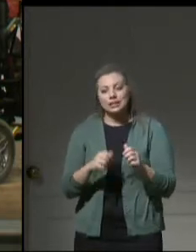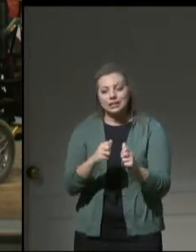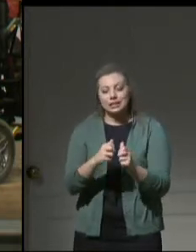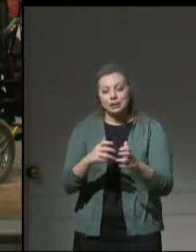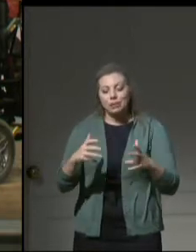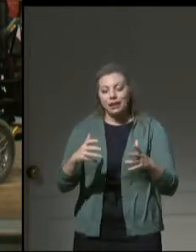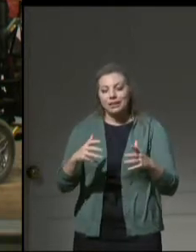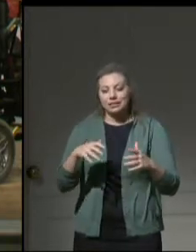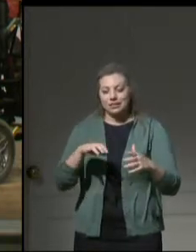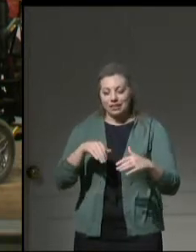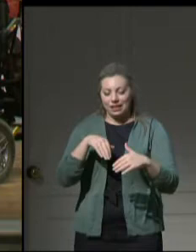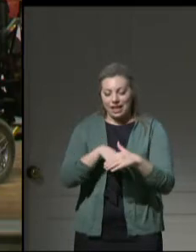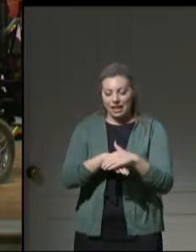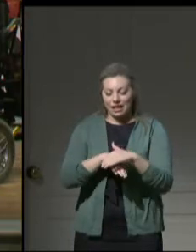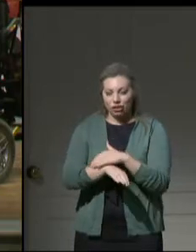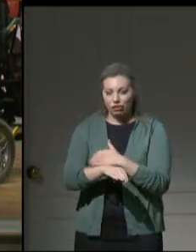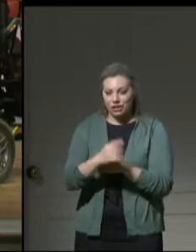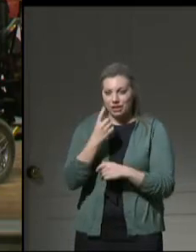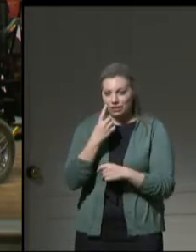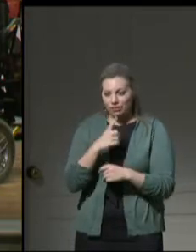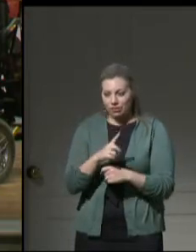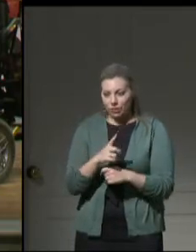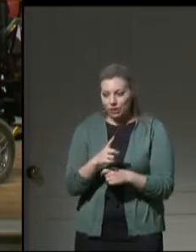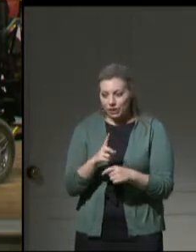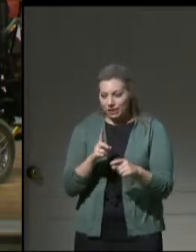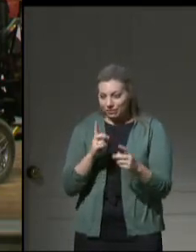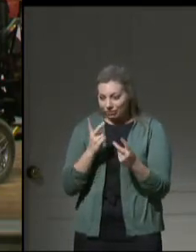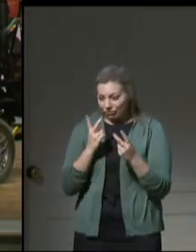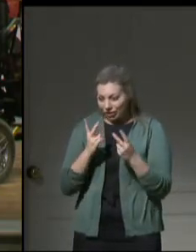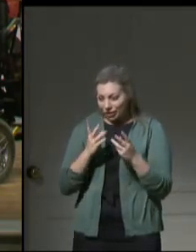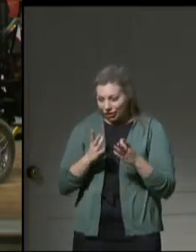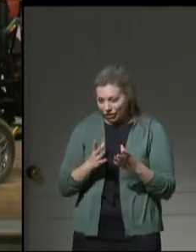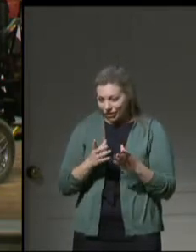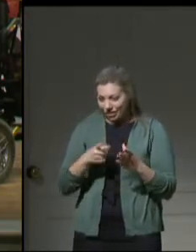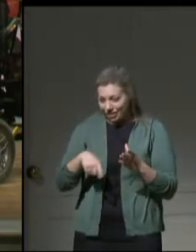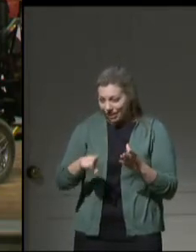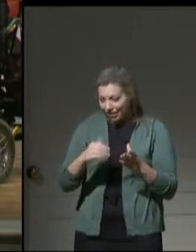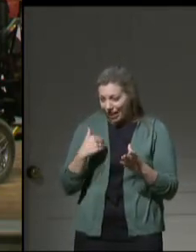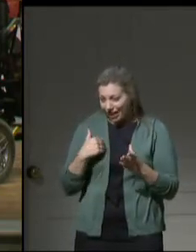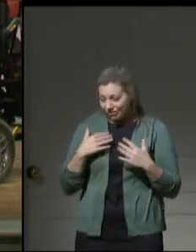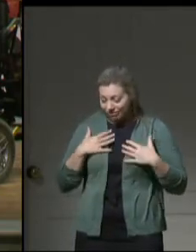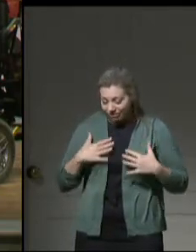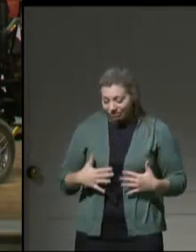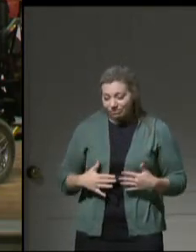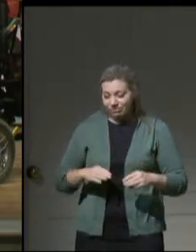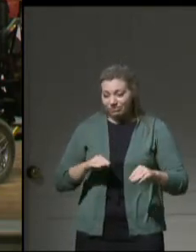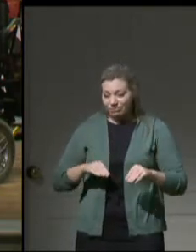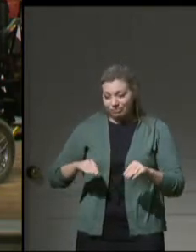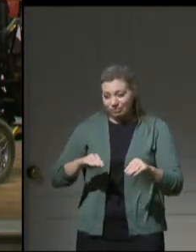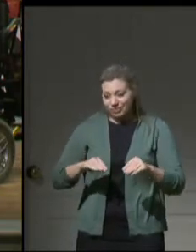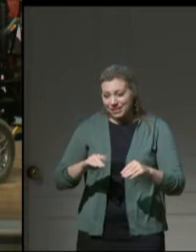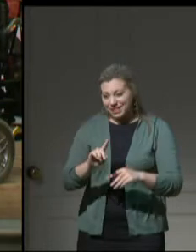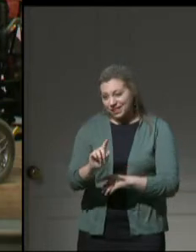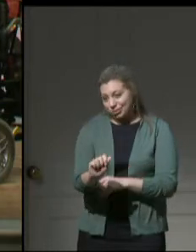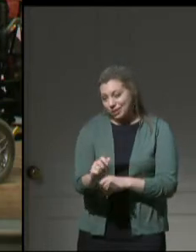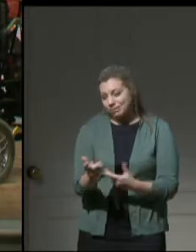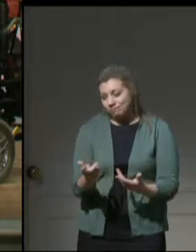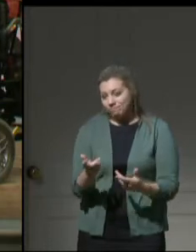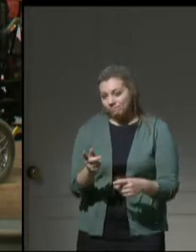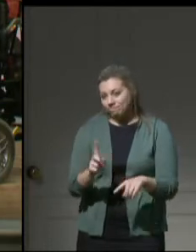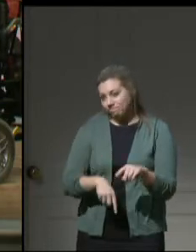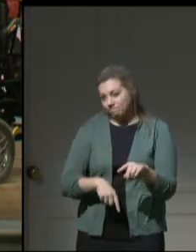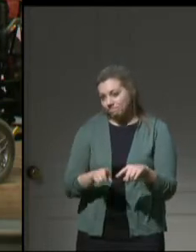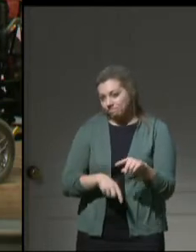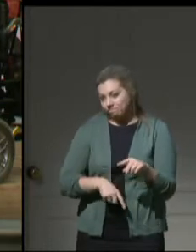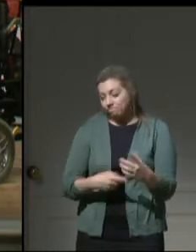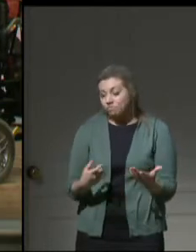kind of entryway for visitors with physical mobility disabilities.